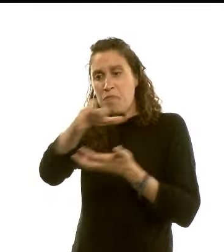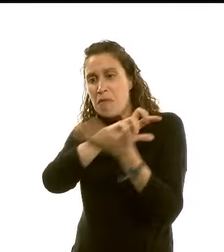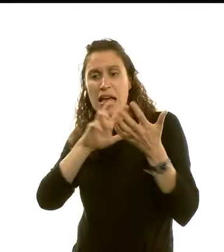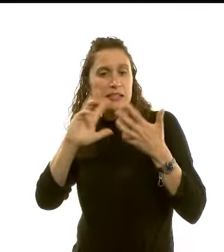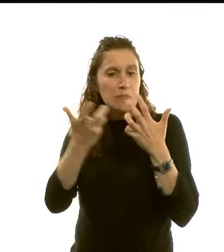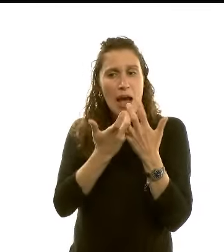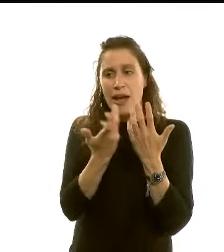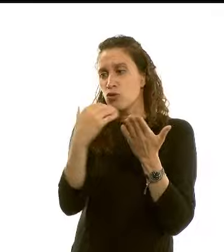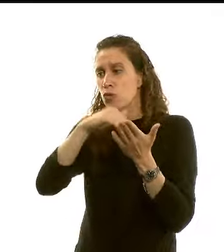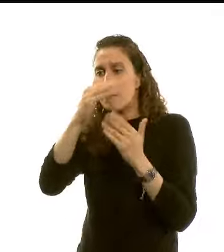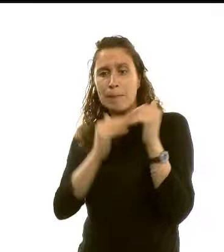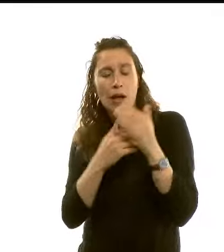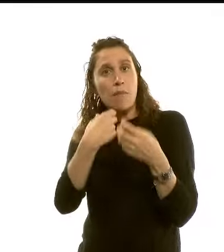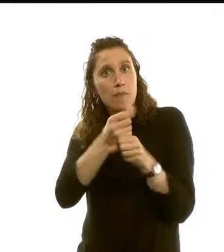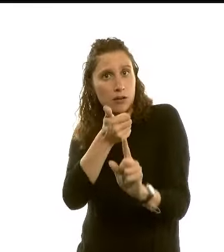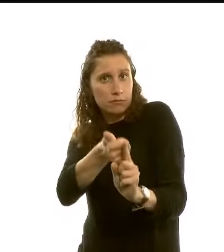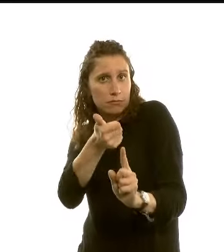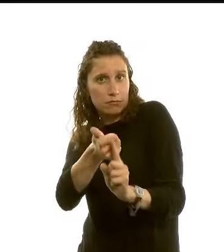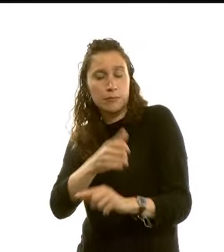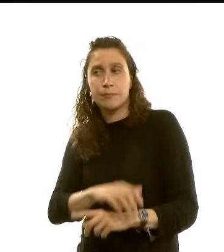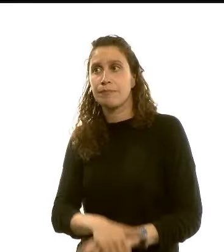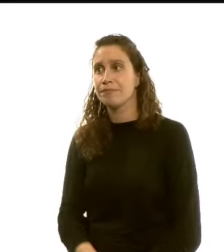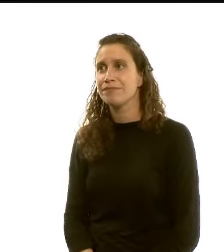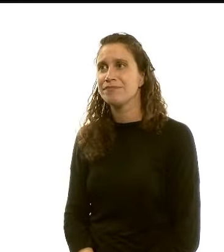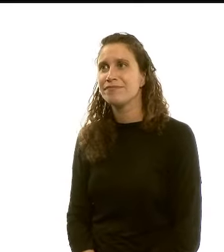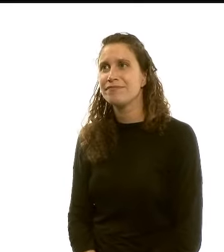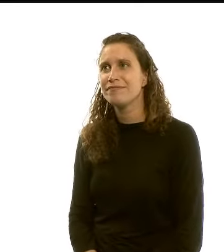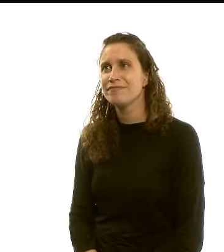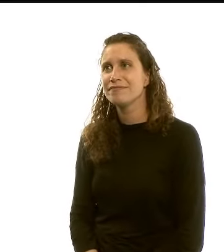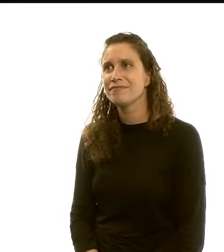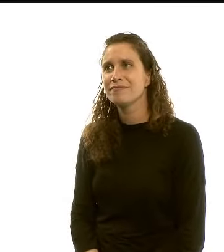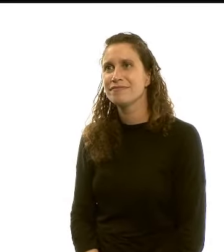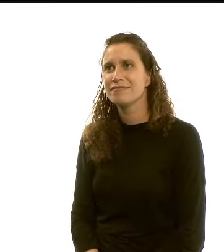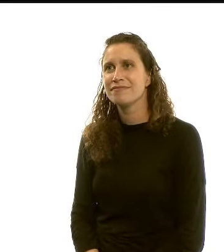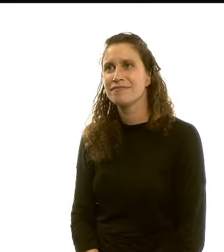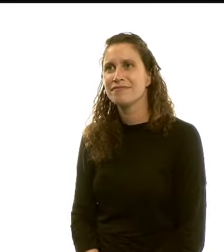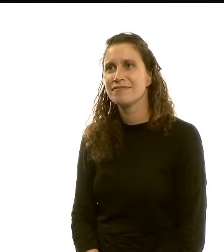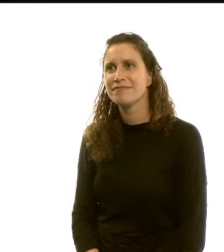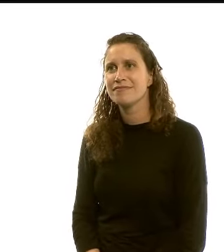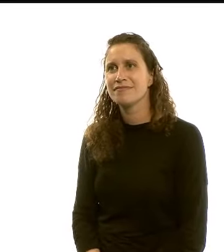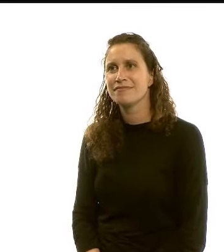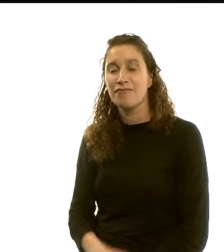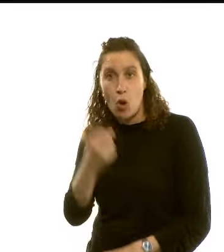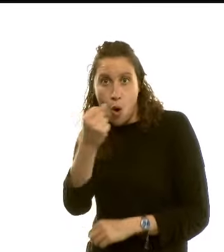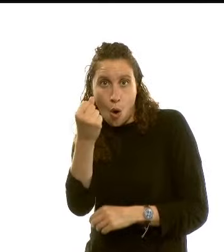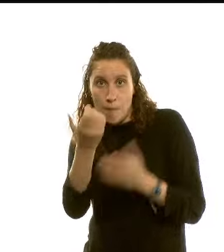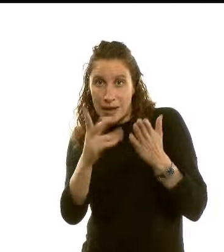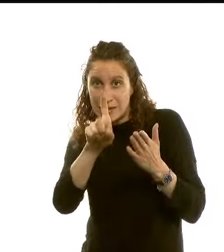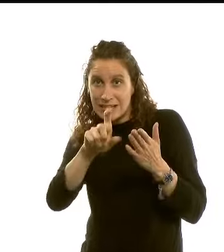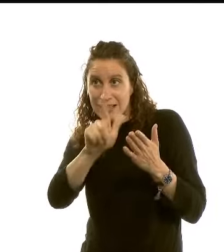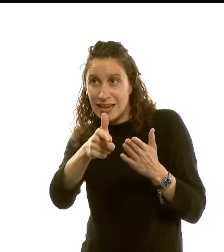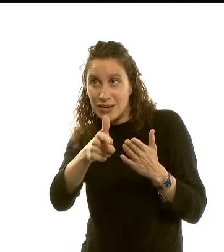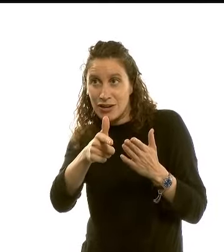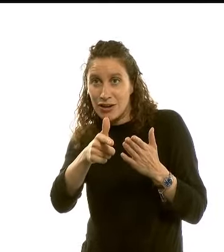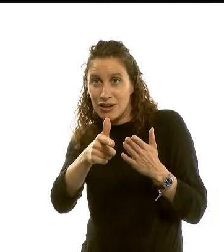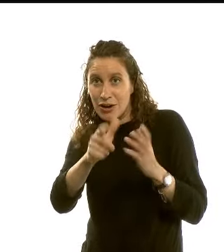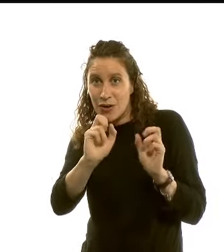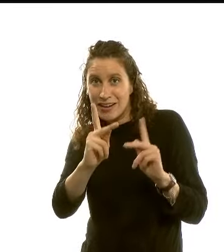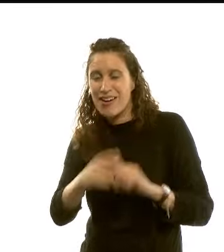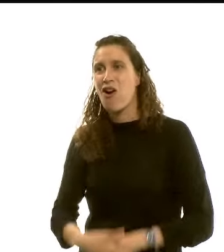it, make it your own. What do you think? Like that, exactly. It's perfect. Hold on to it because you might need it later. Curious. Let's go.